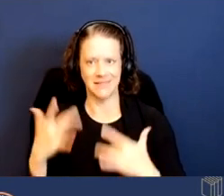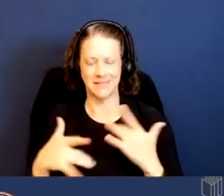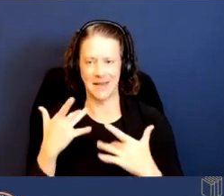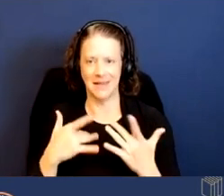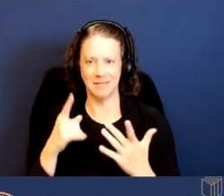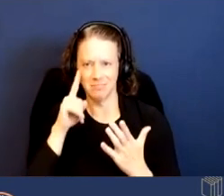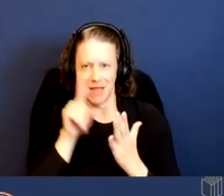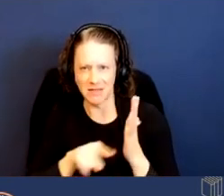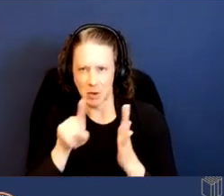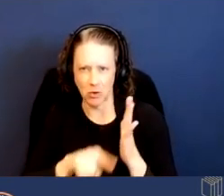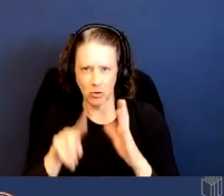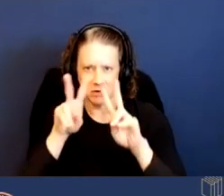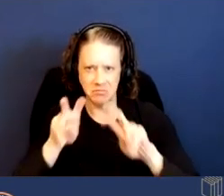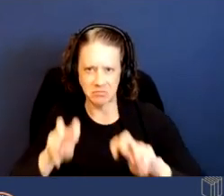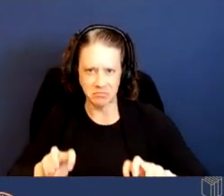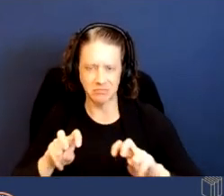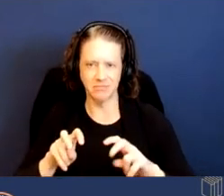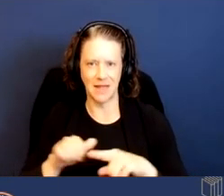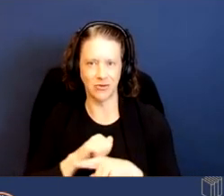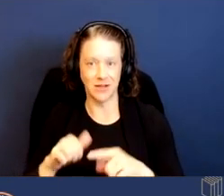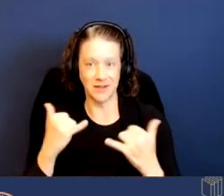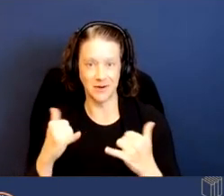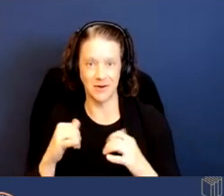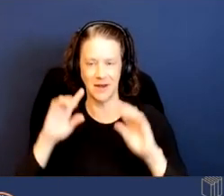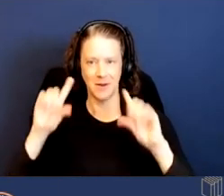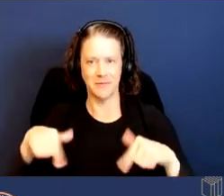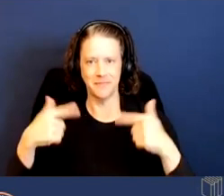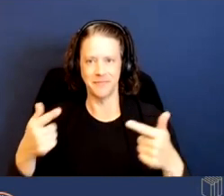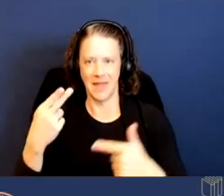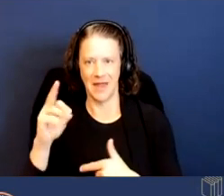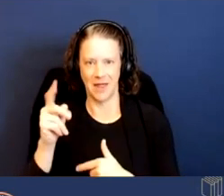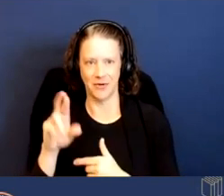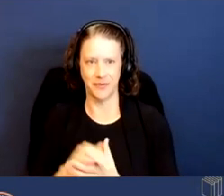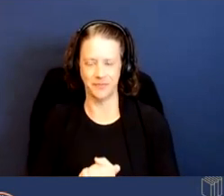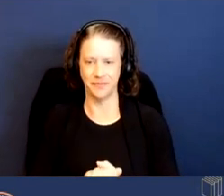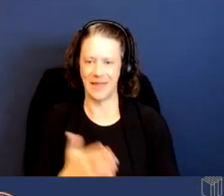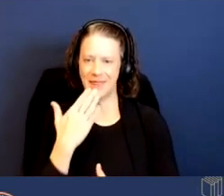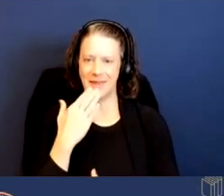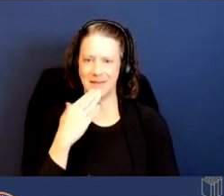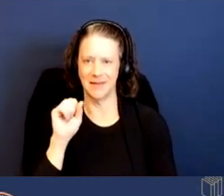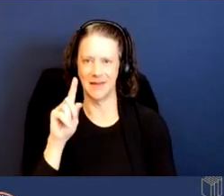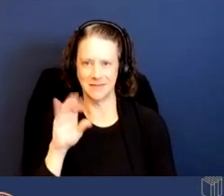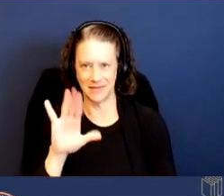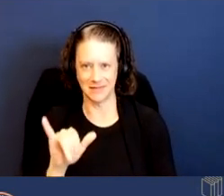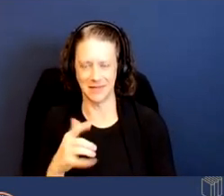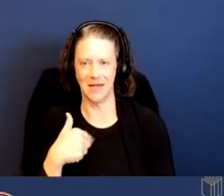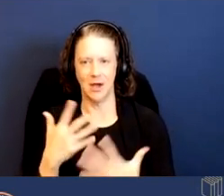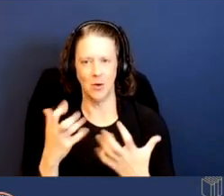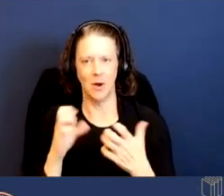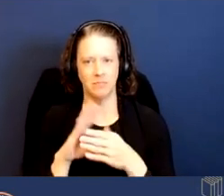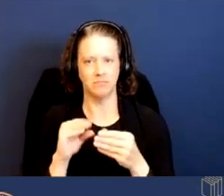of exercise here. And I will kick it back to Heather. Thanks, Stacey. And I wanted to just, I